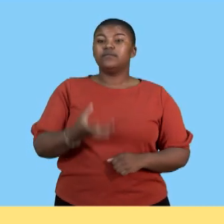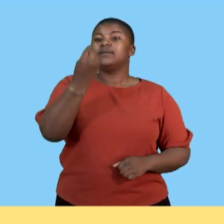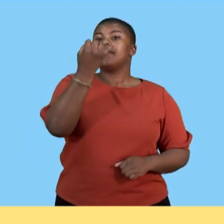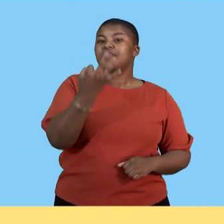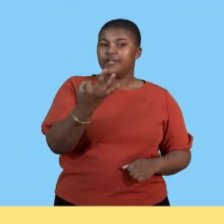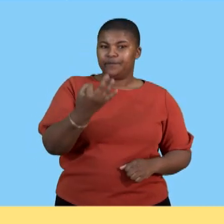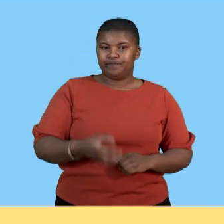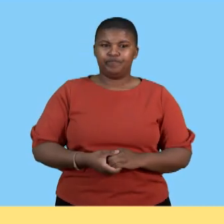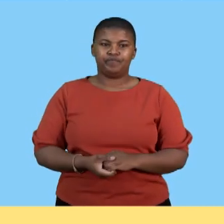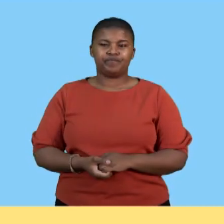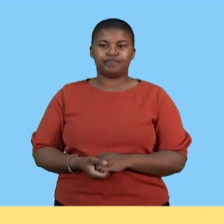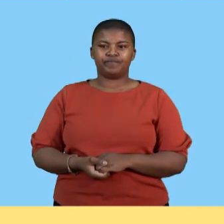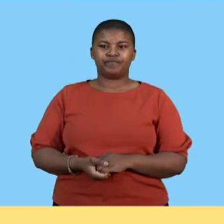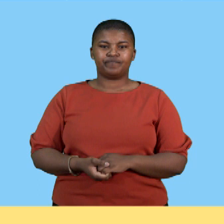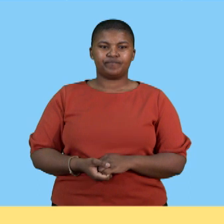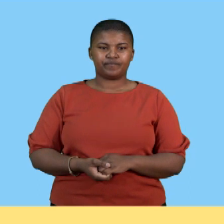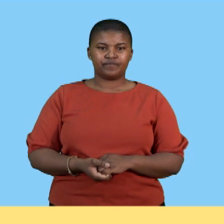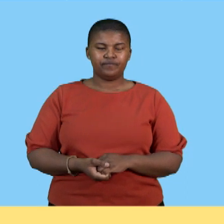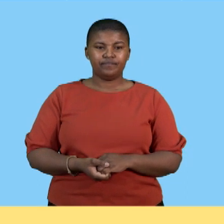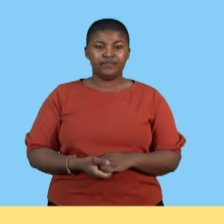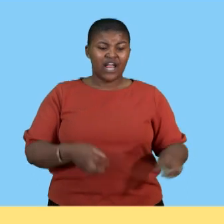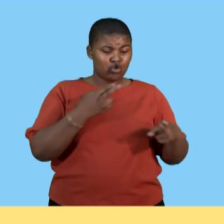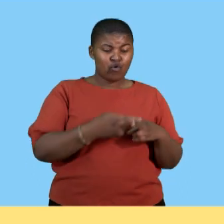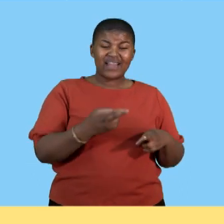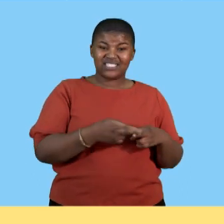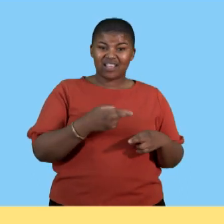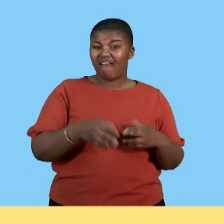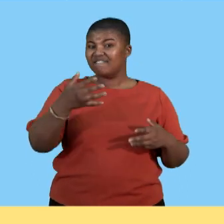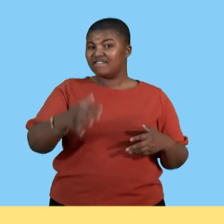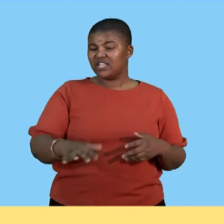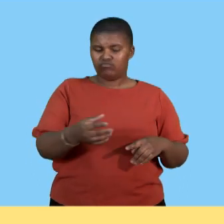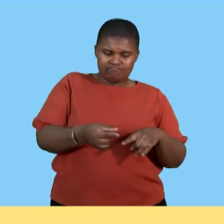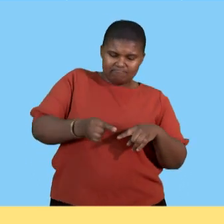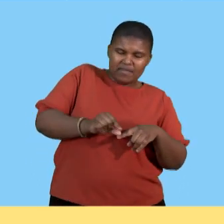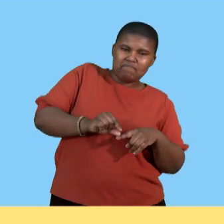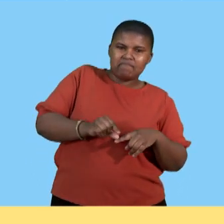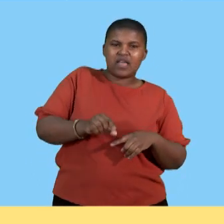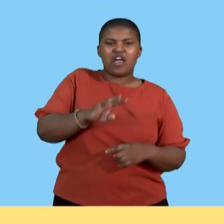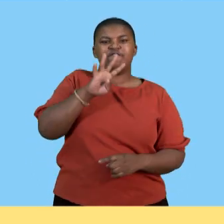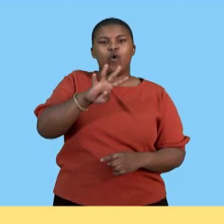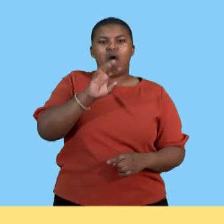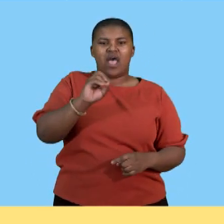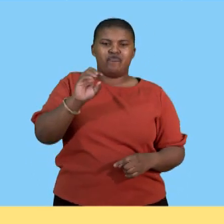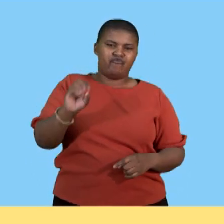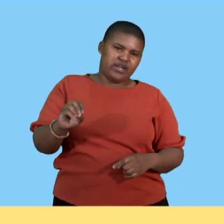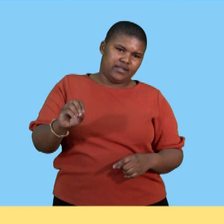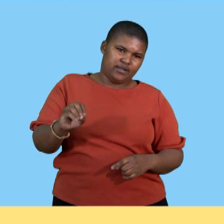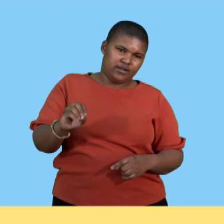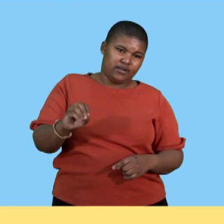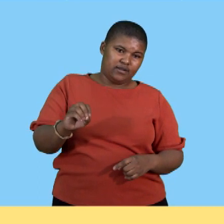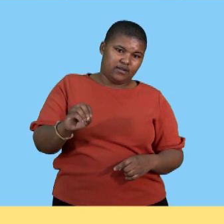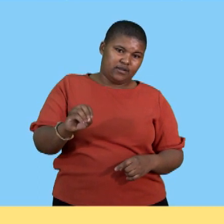Adjustment number 3 reads, the rent increased by 400 per month from the 1st of November. The rent for